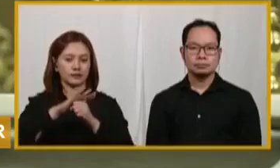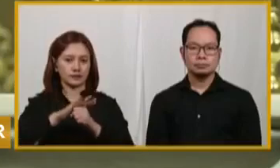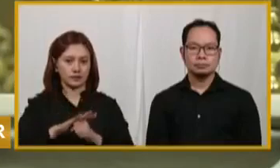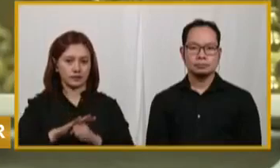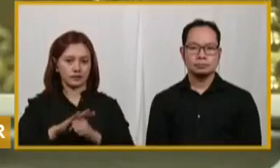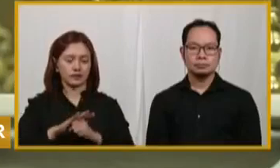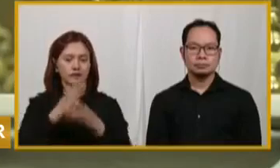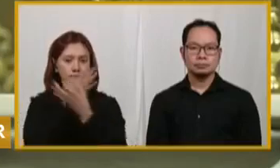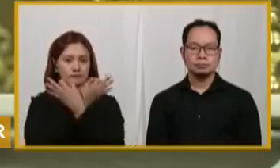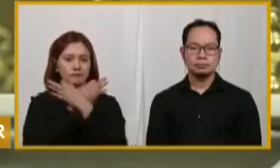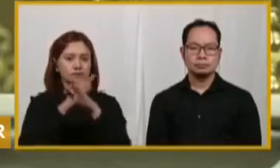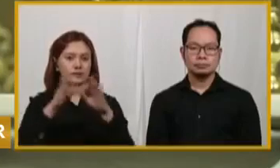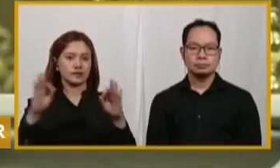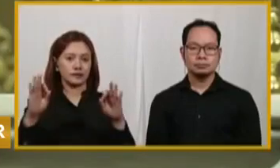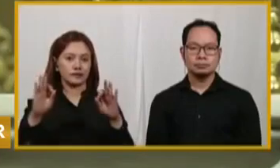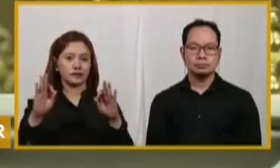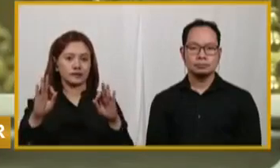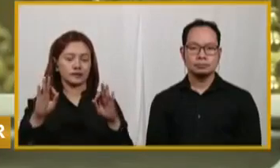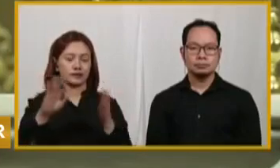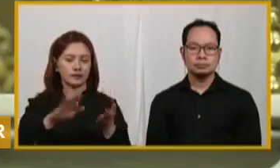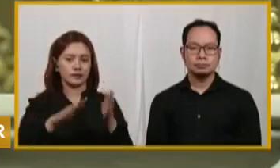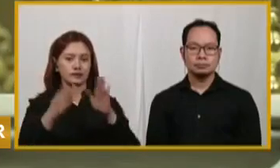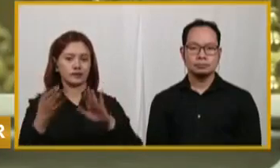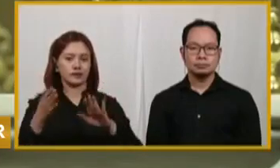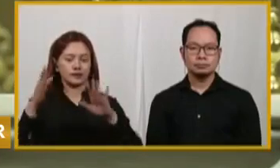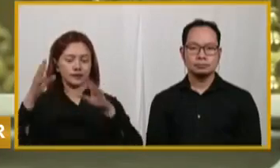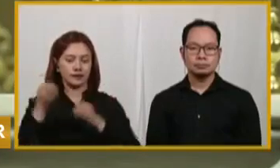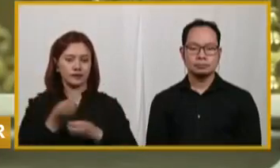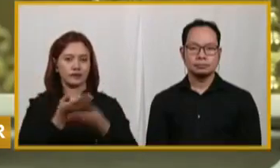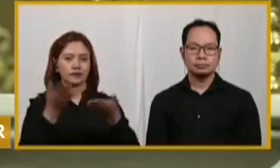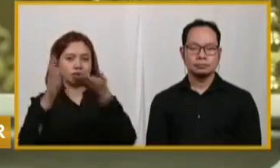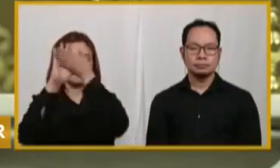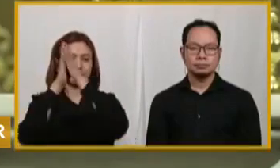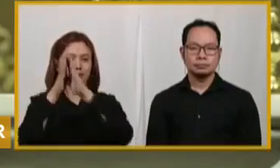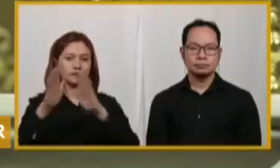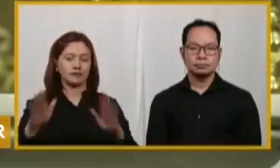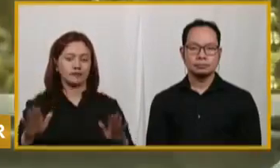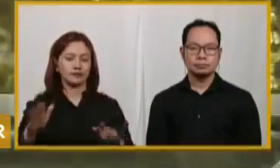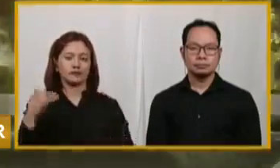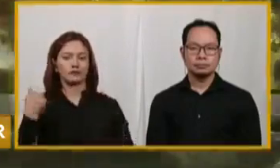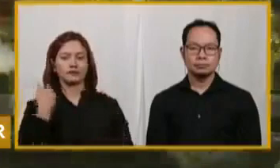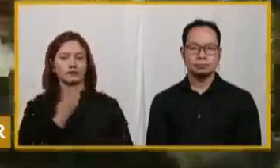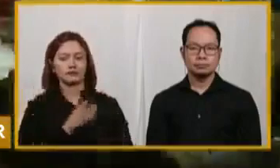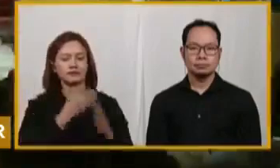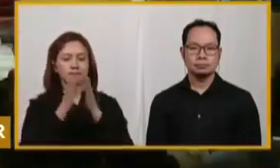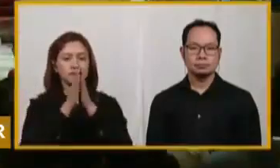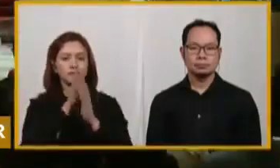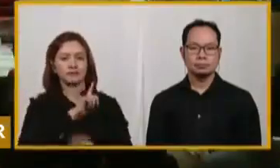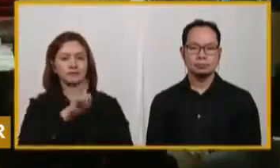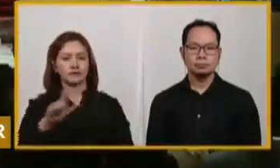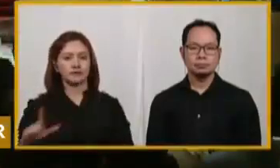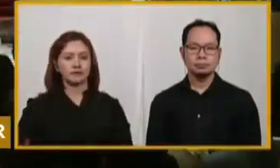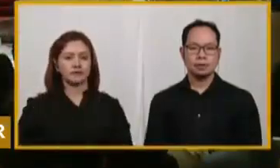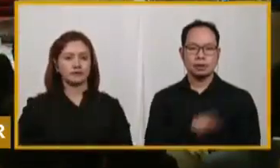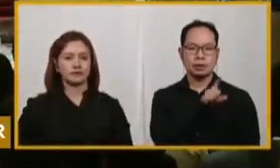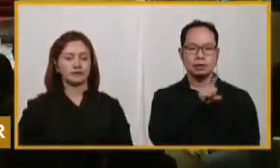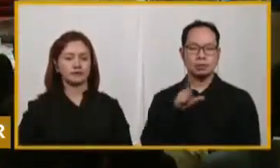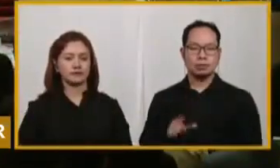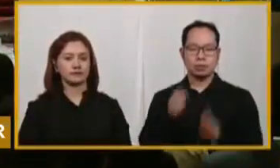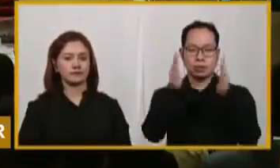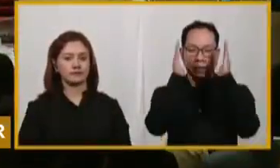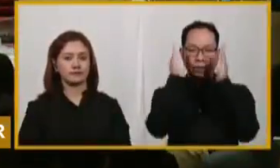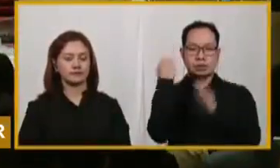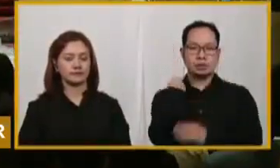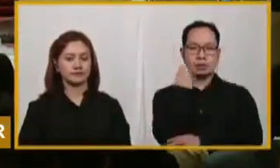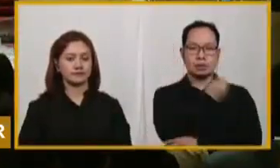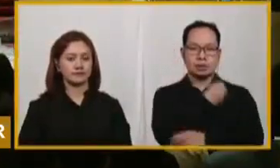be set free, and the dying may be at peace. Let us pray to the Lord. Lord, hear our